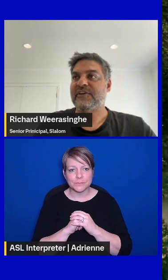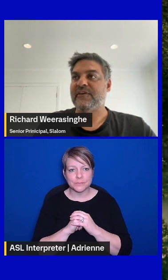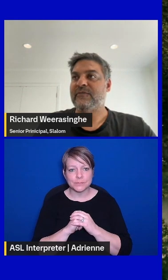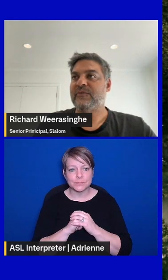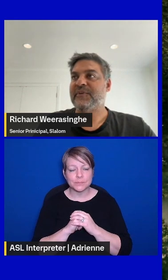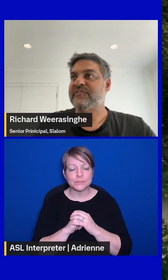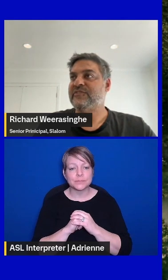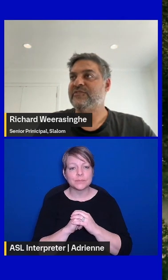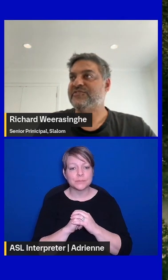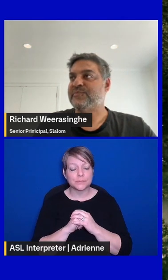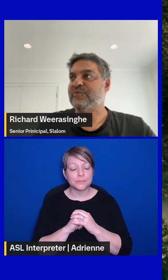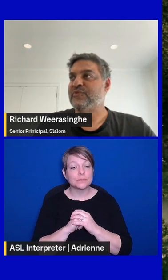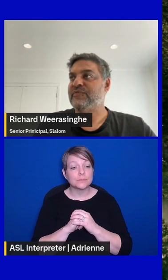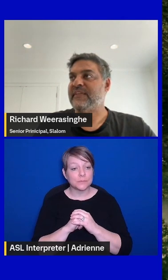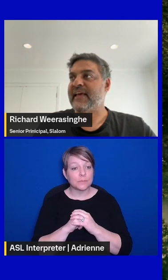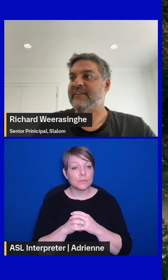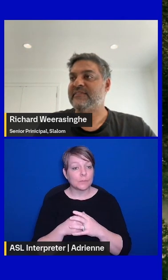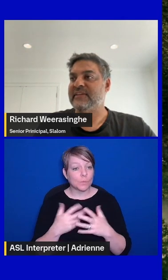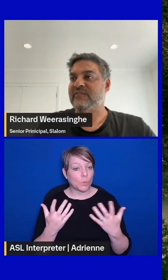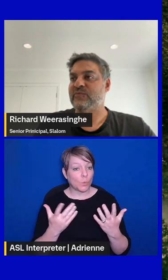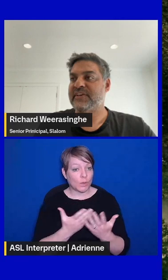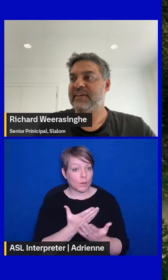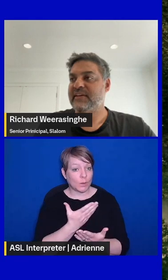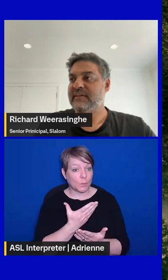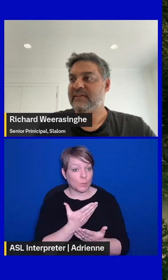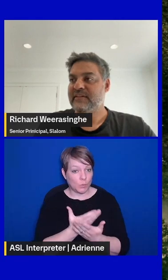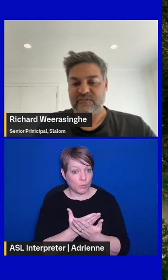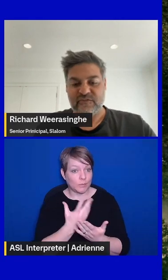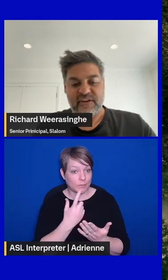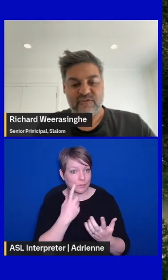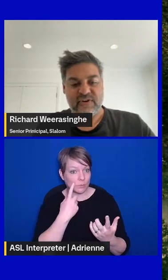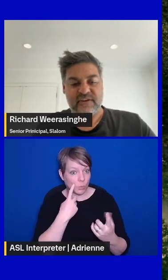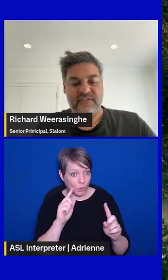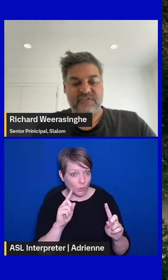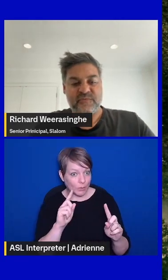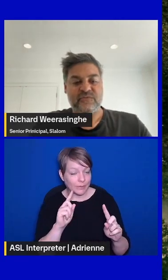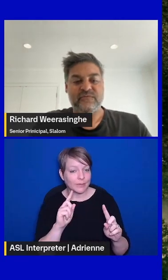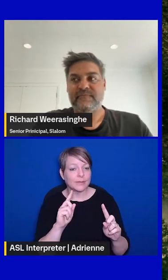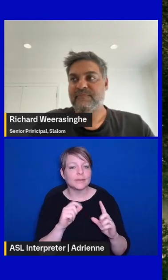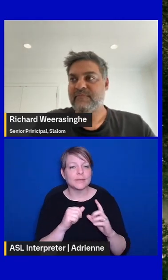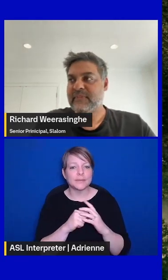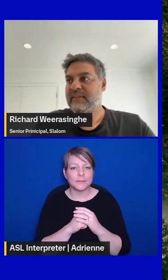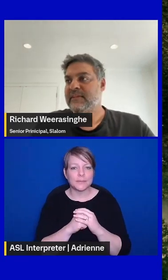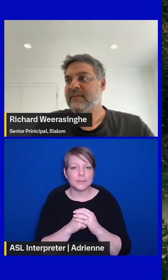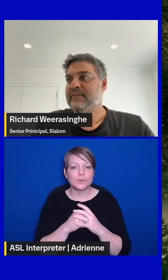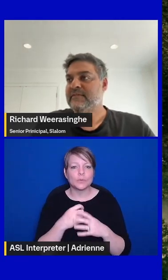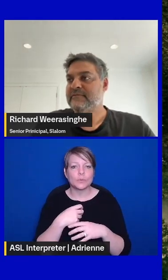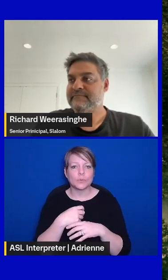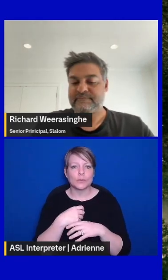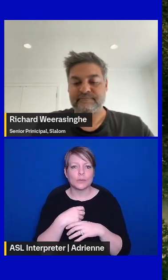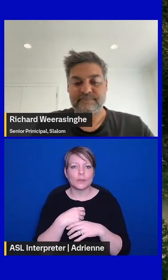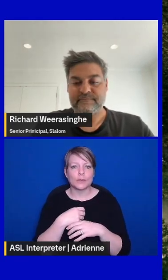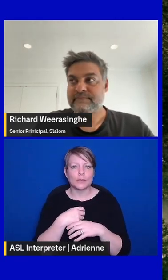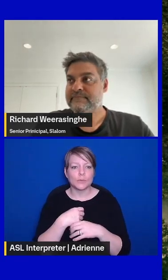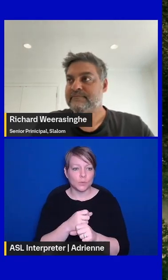Okay, so what we can do just to prove that that is working, let's create another terminal.